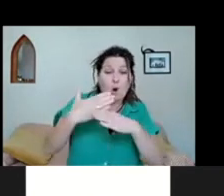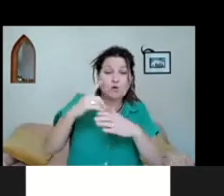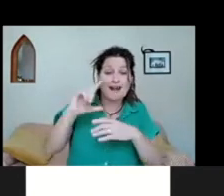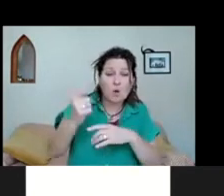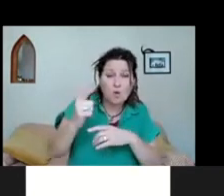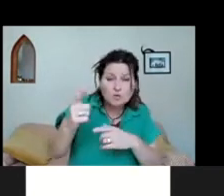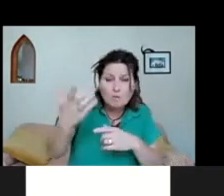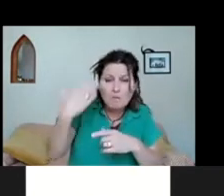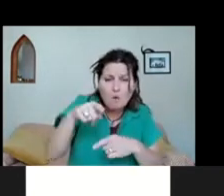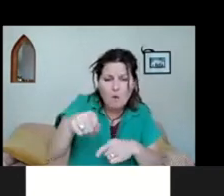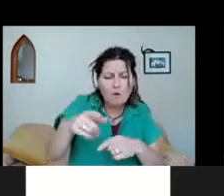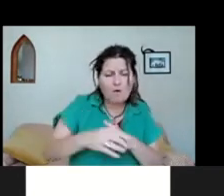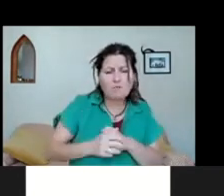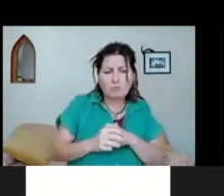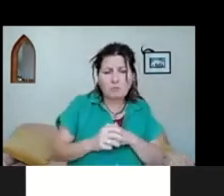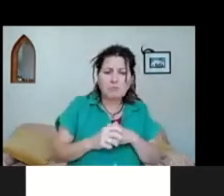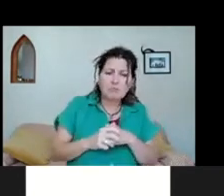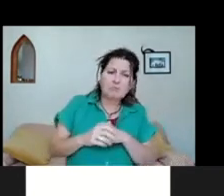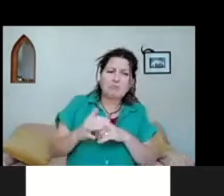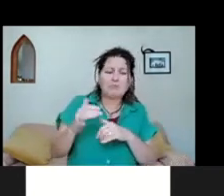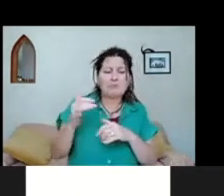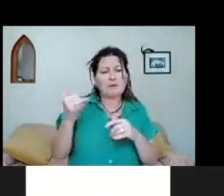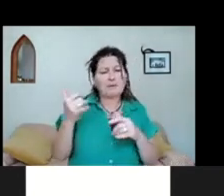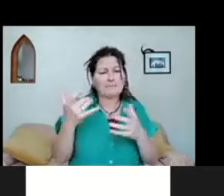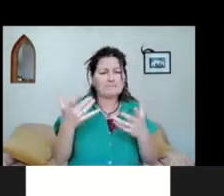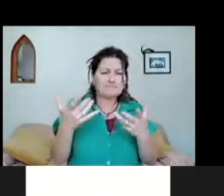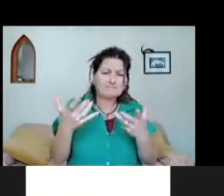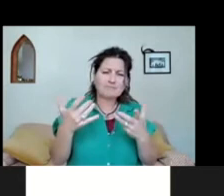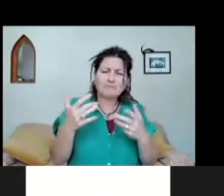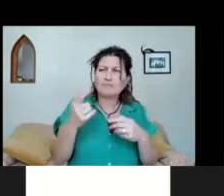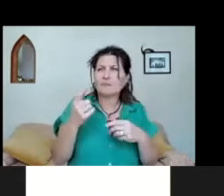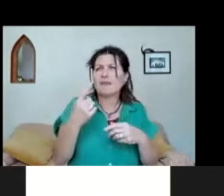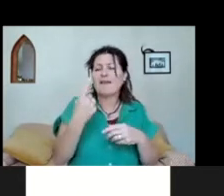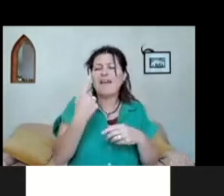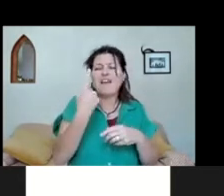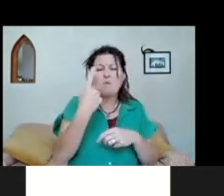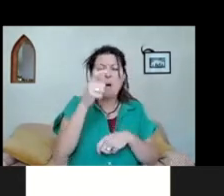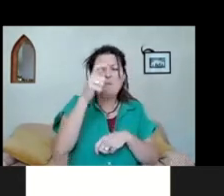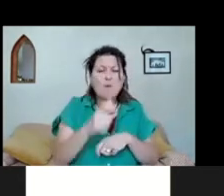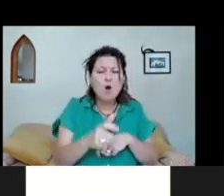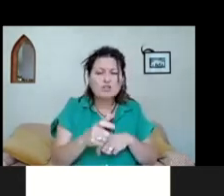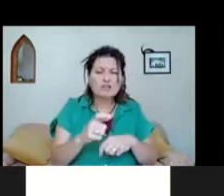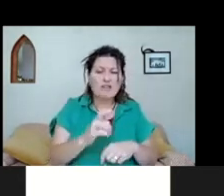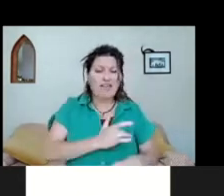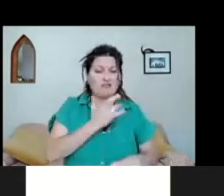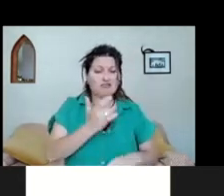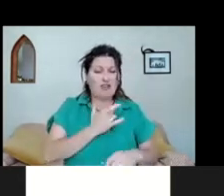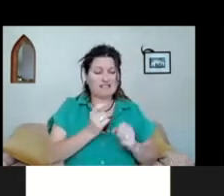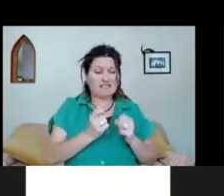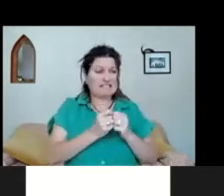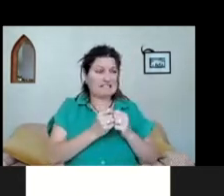attributes, which I think if like an individual isn't then literally having an address in London, shouldn't affect